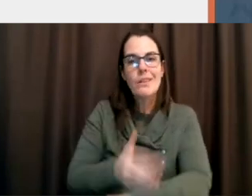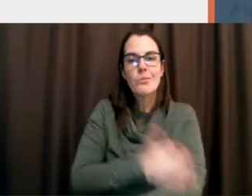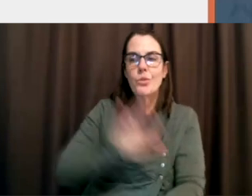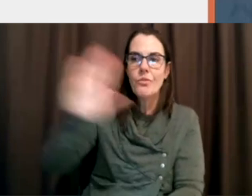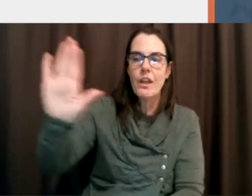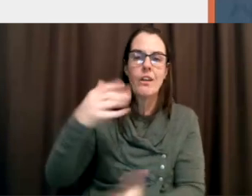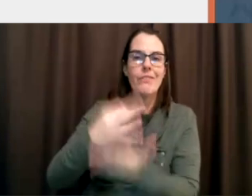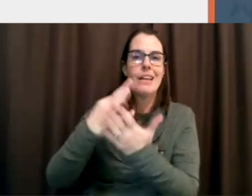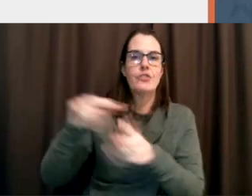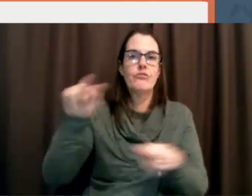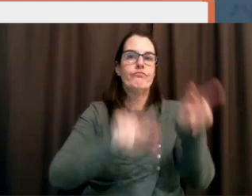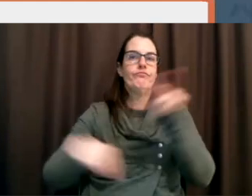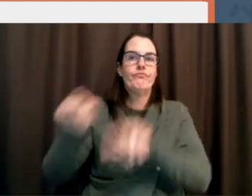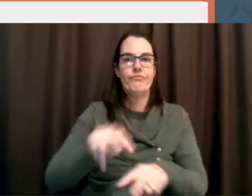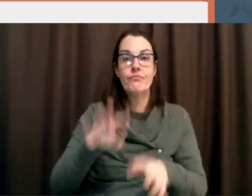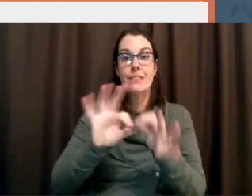oversight.